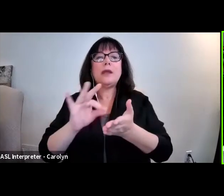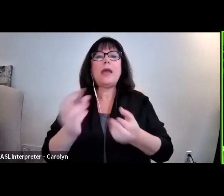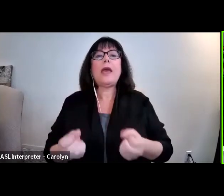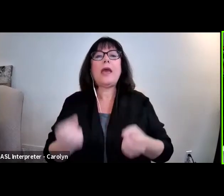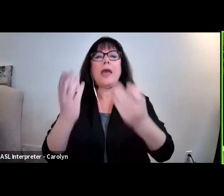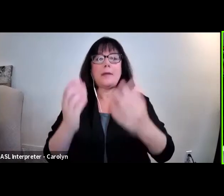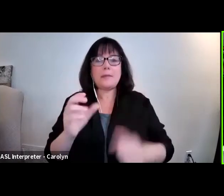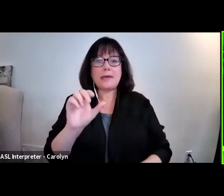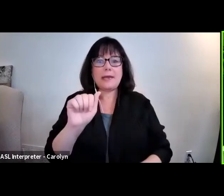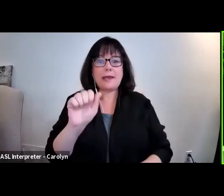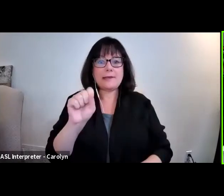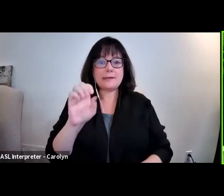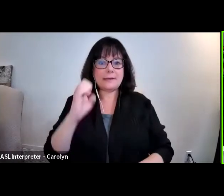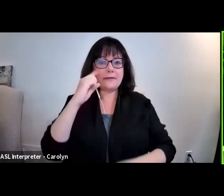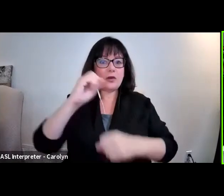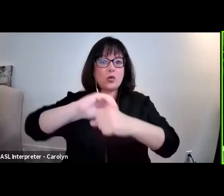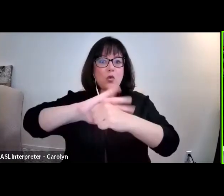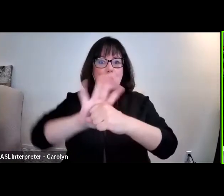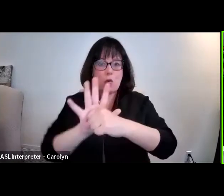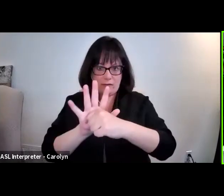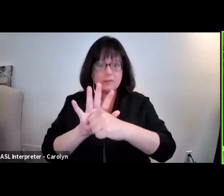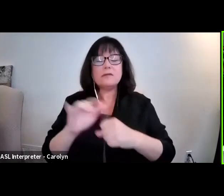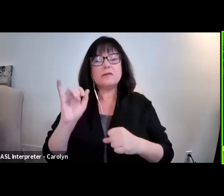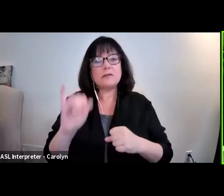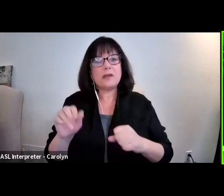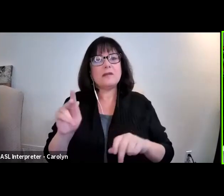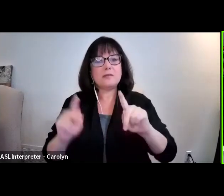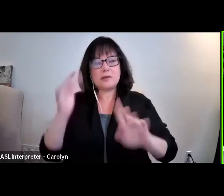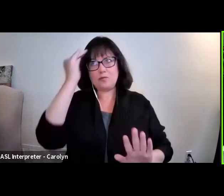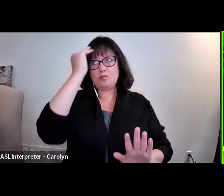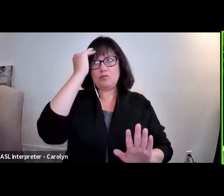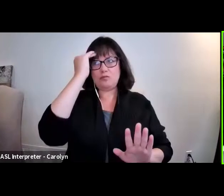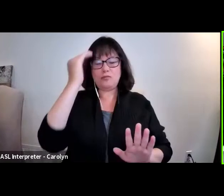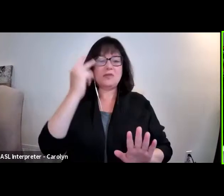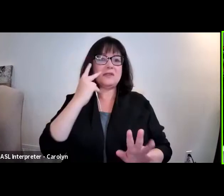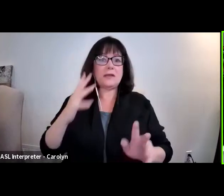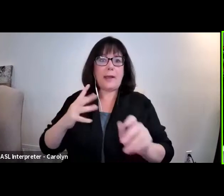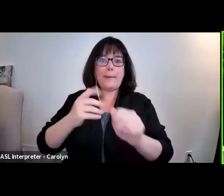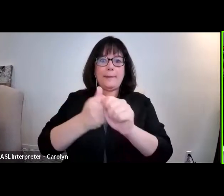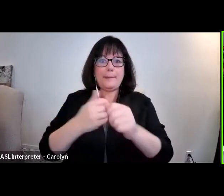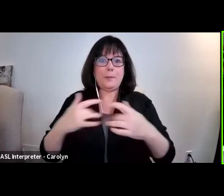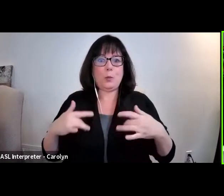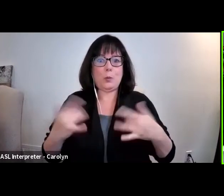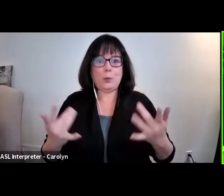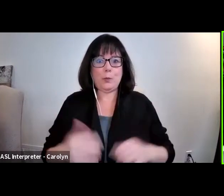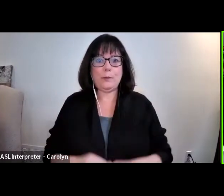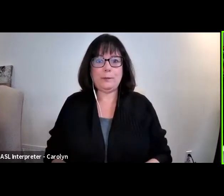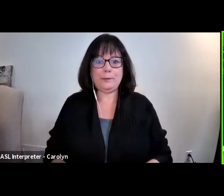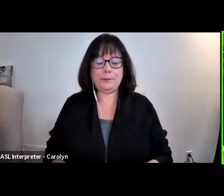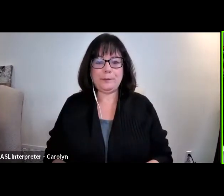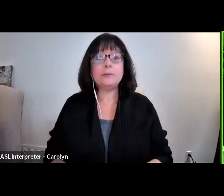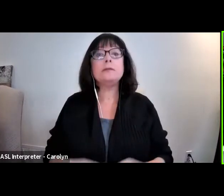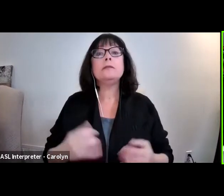informed. I want to turn my attention a little bit to the e-class